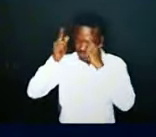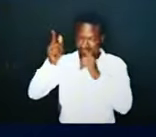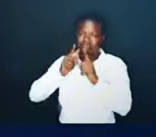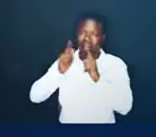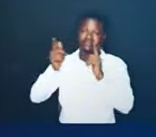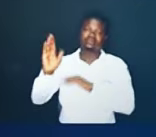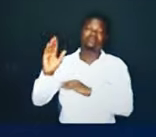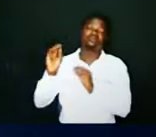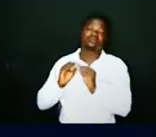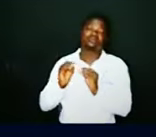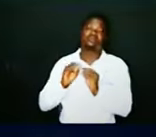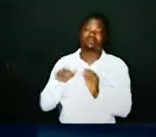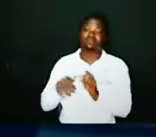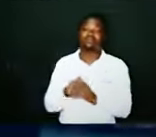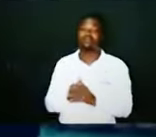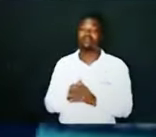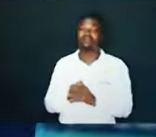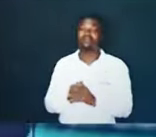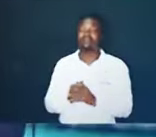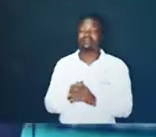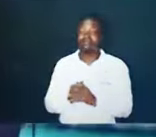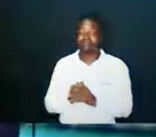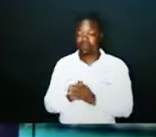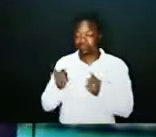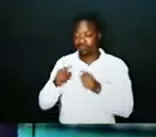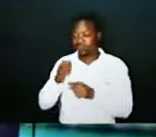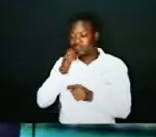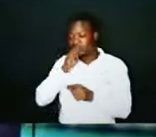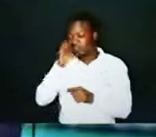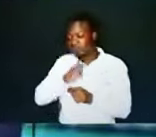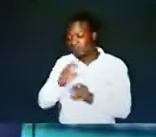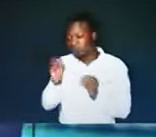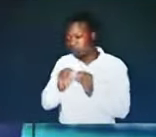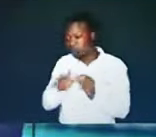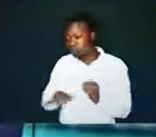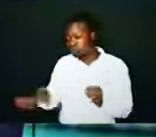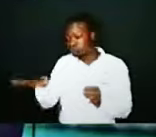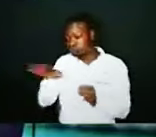Serving God in the midst of evil is tough.